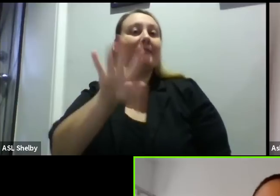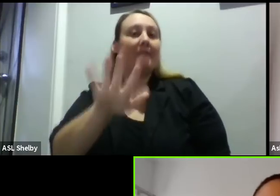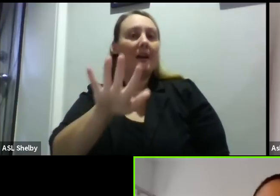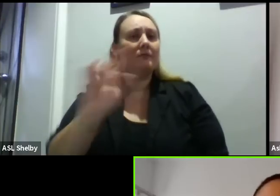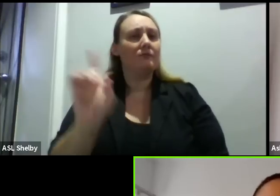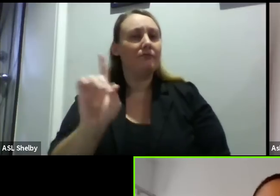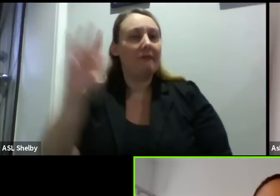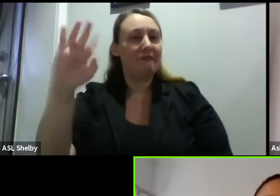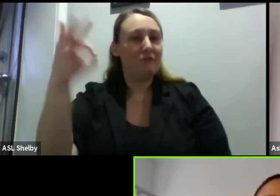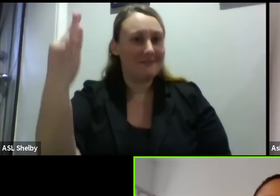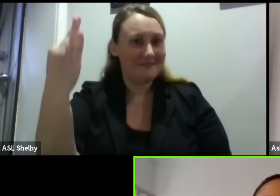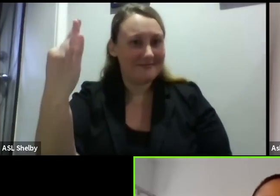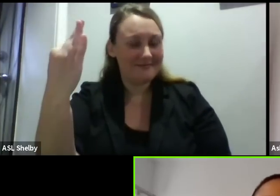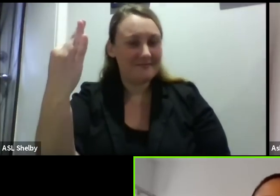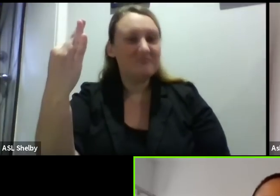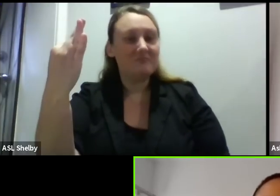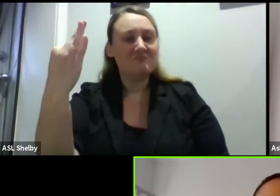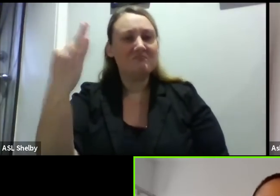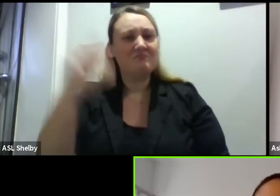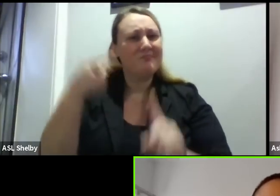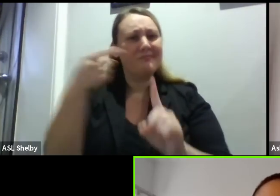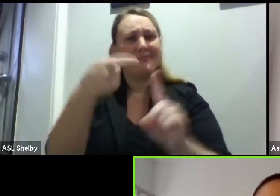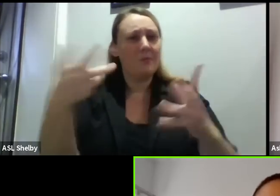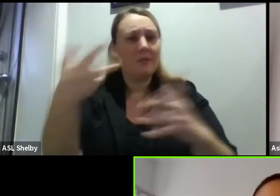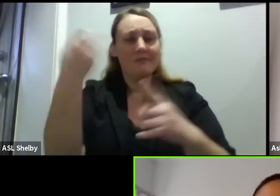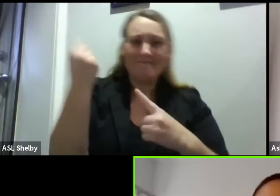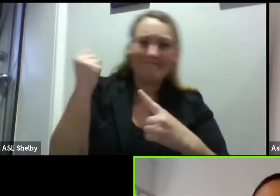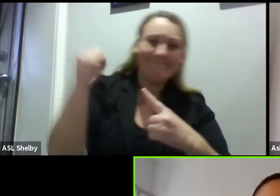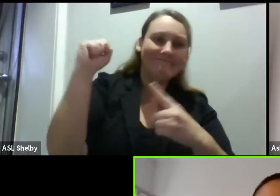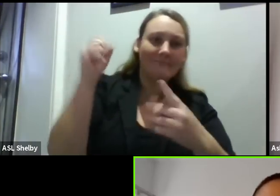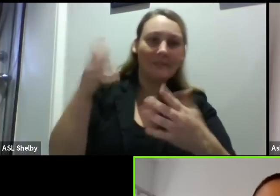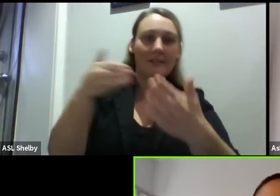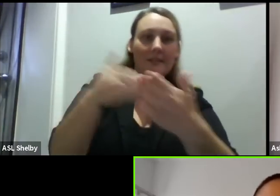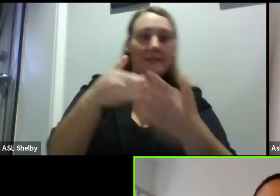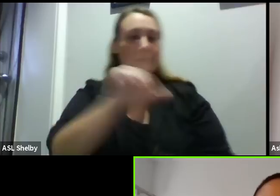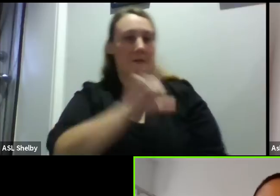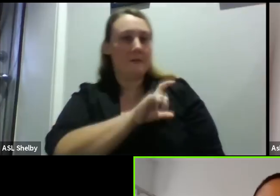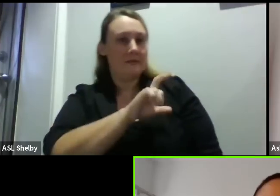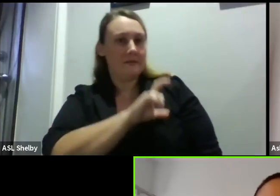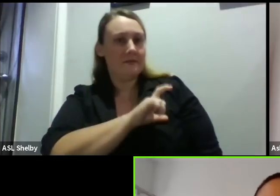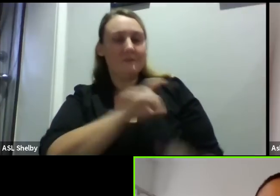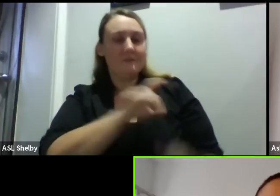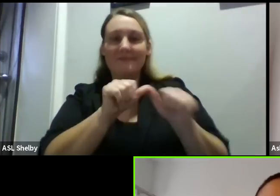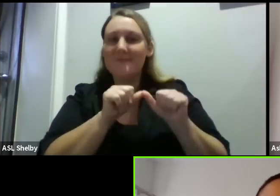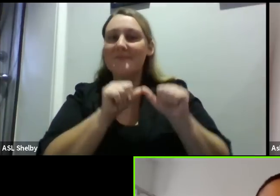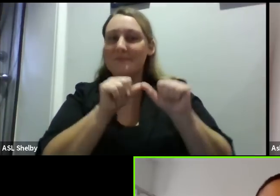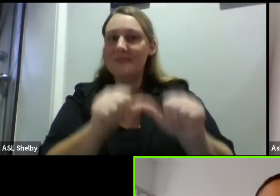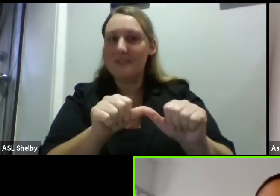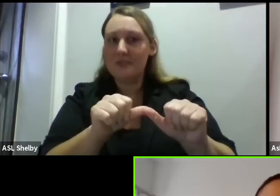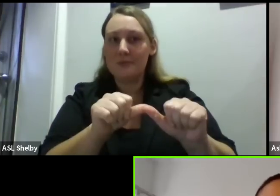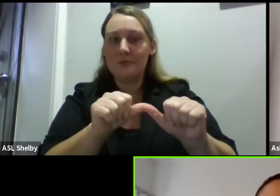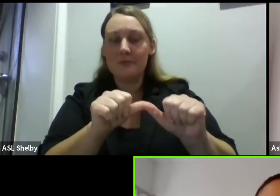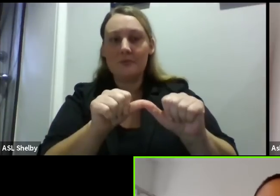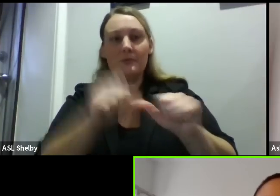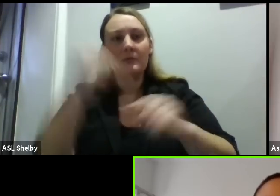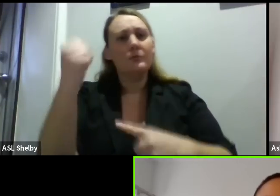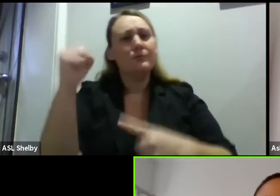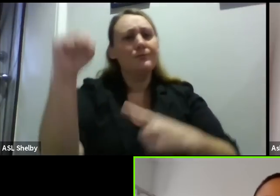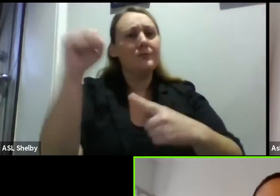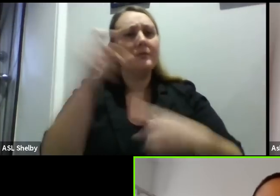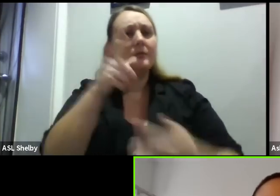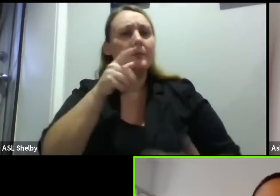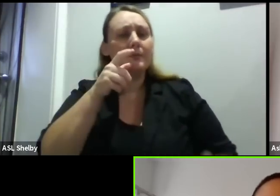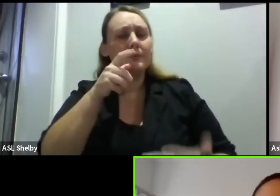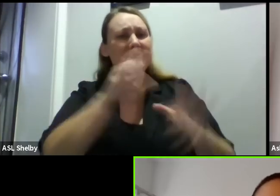against the police state, and it continues as a protest against the oppressive systems